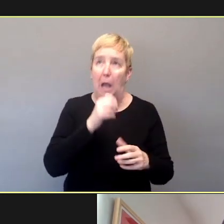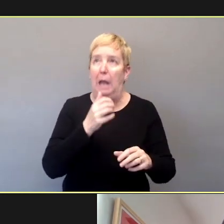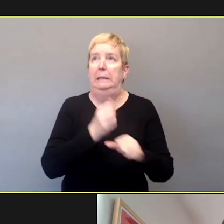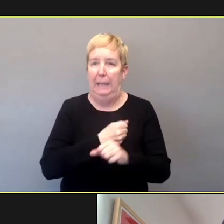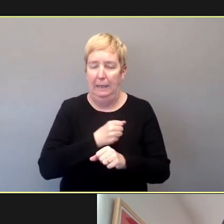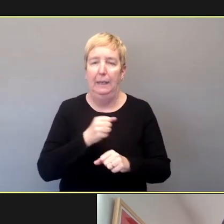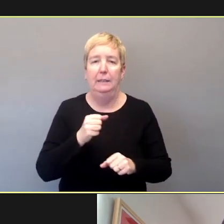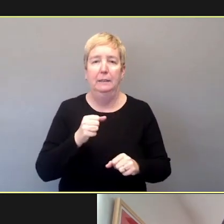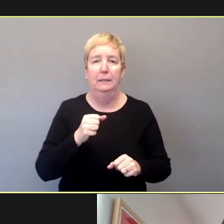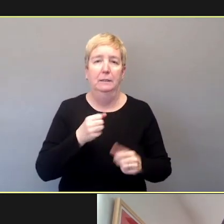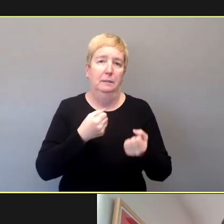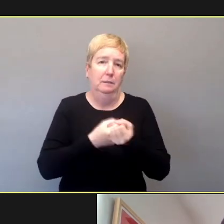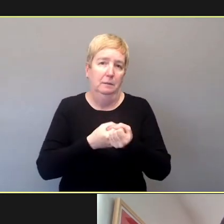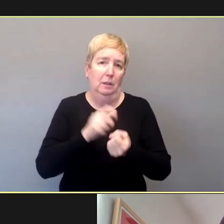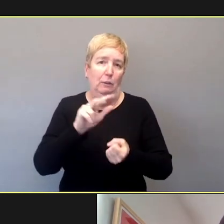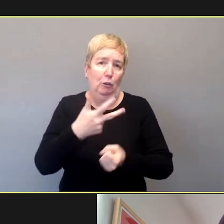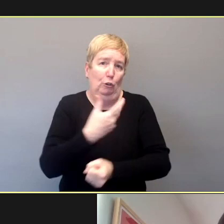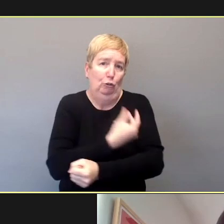they should?